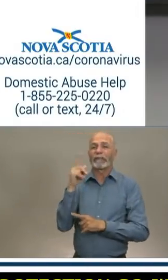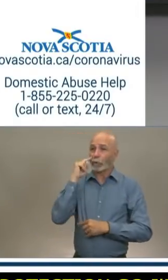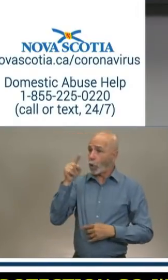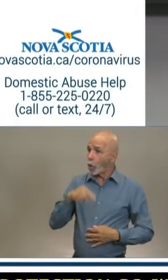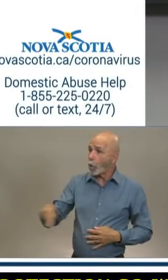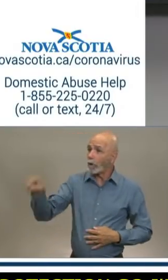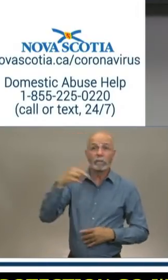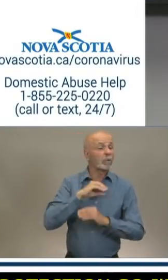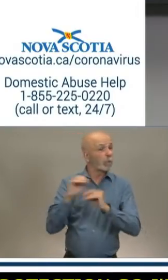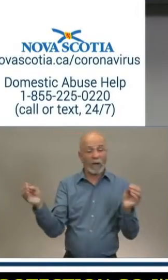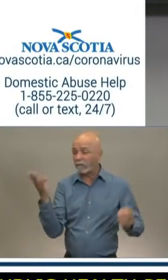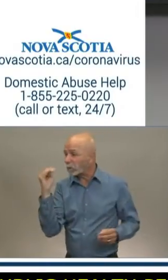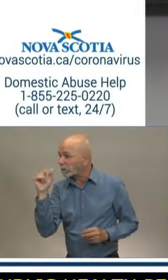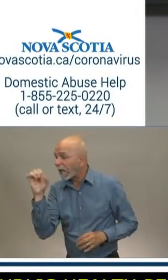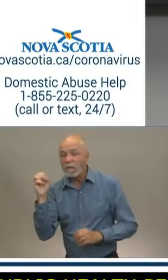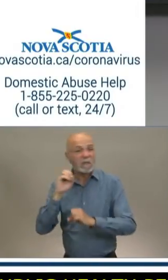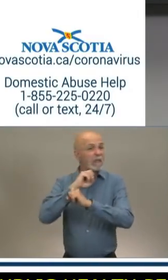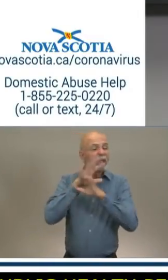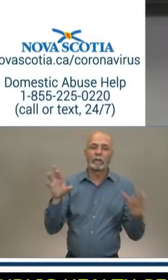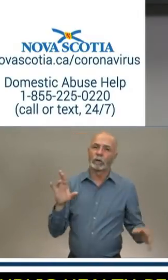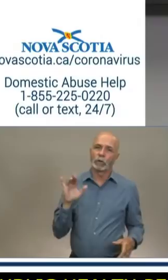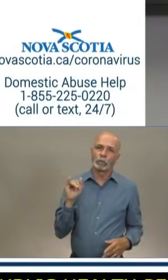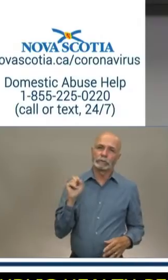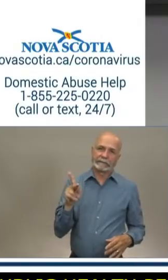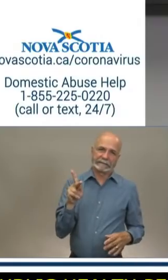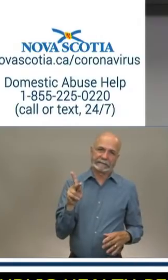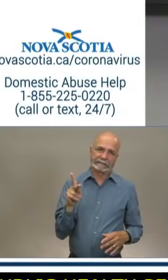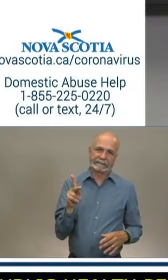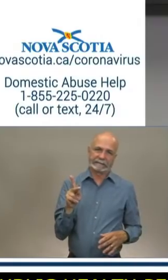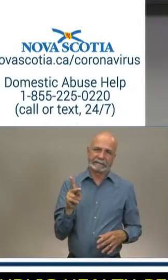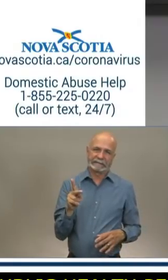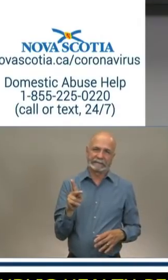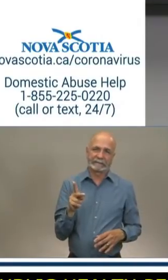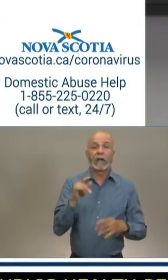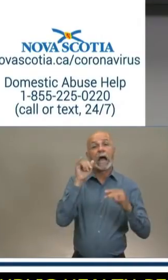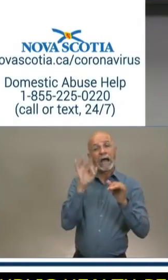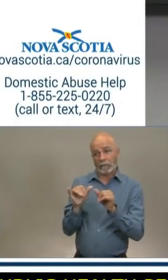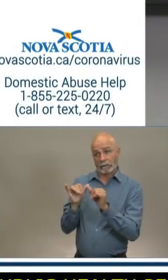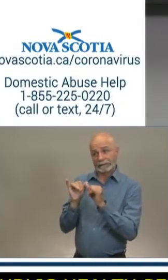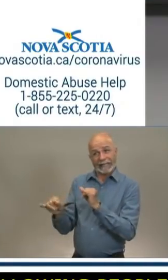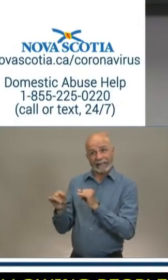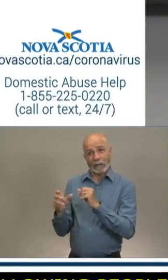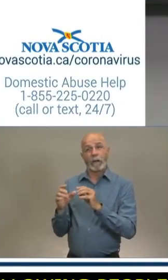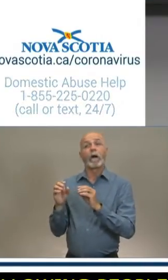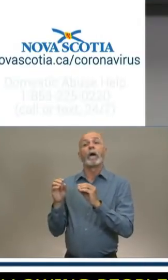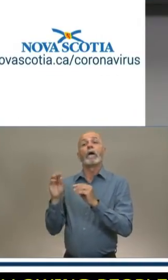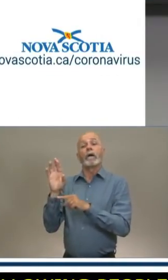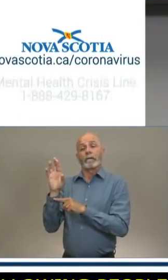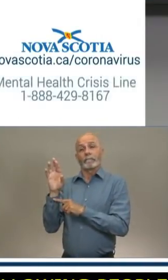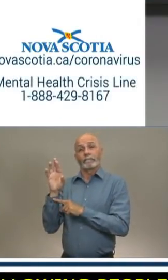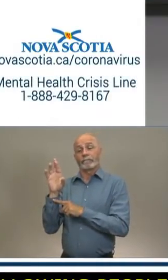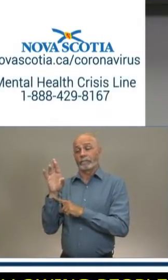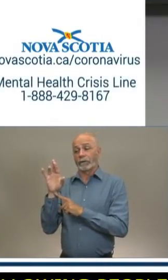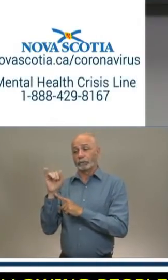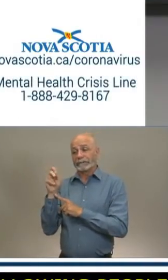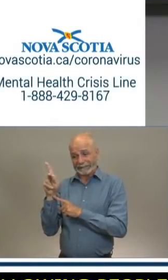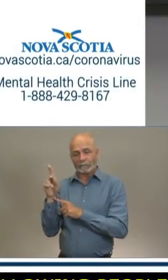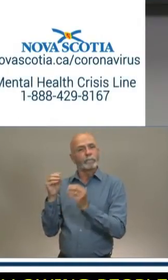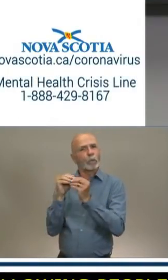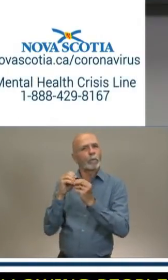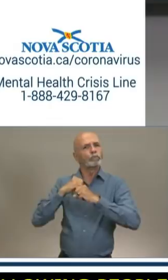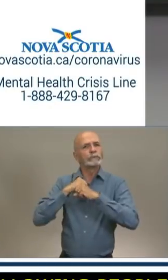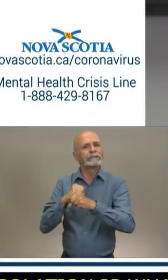the isolation is what is the other layer of protection. And if you remove that, you really have no other layers of protection.